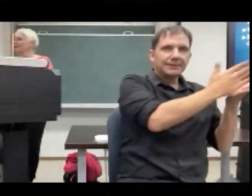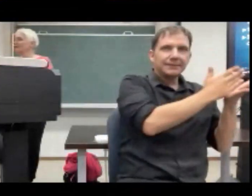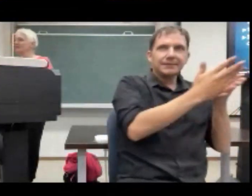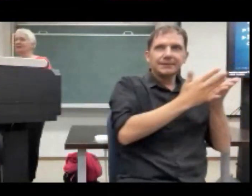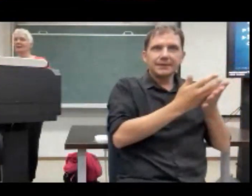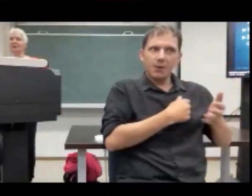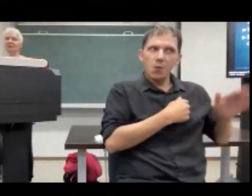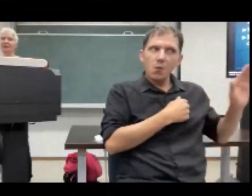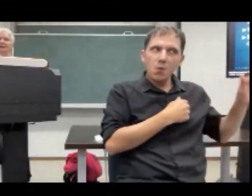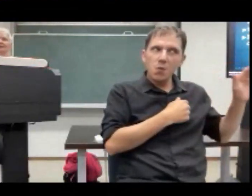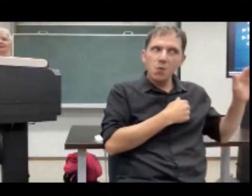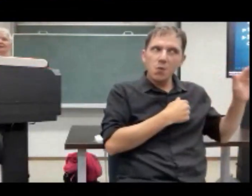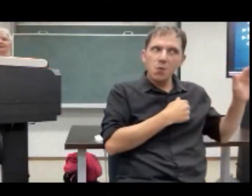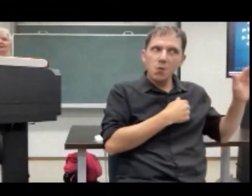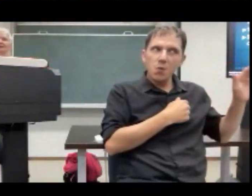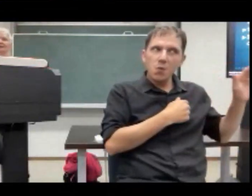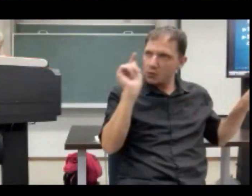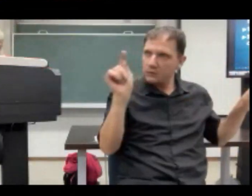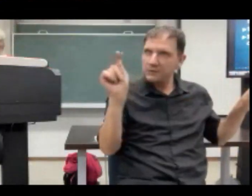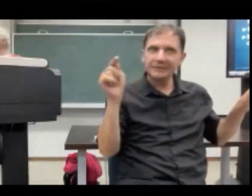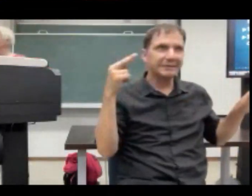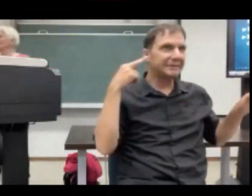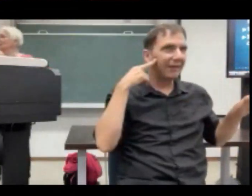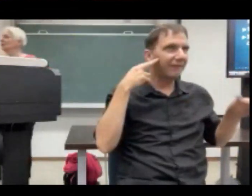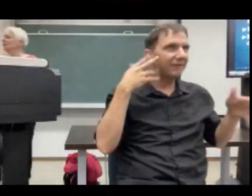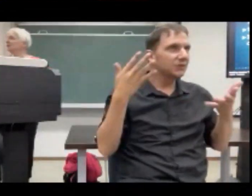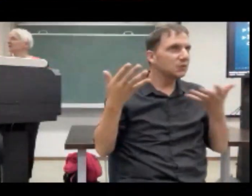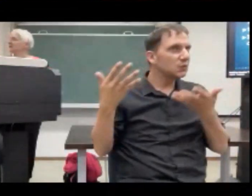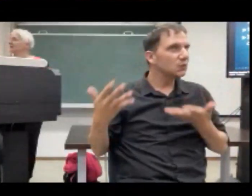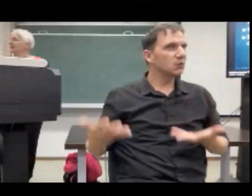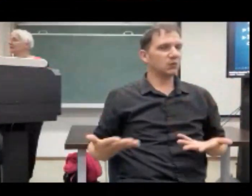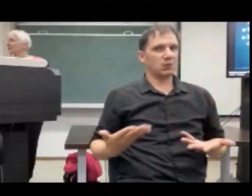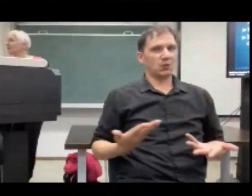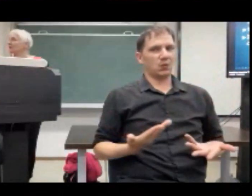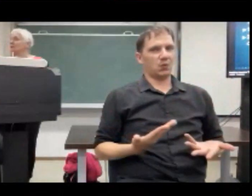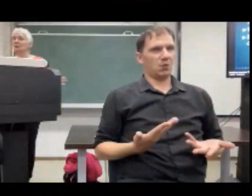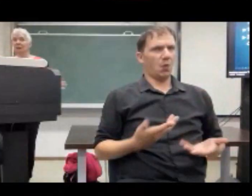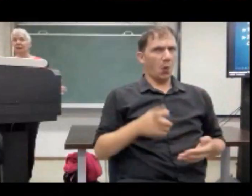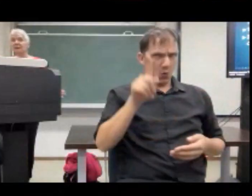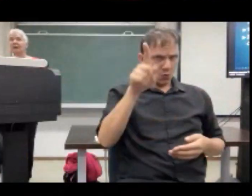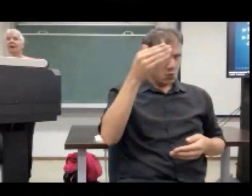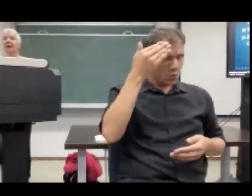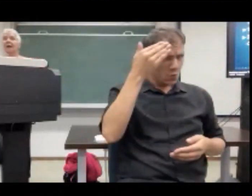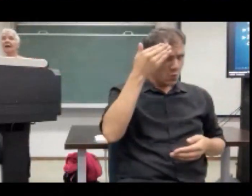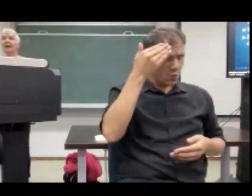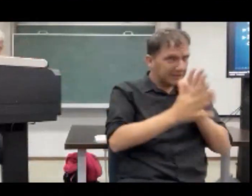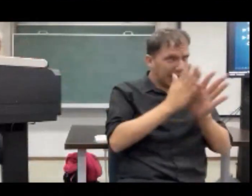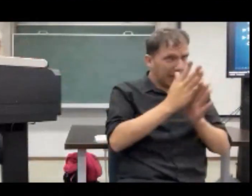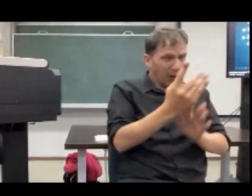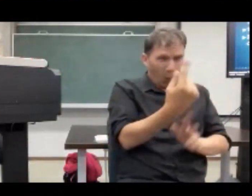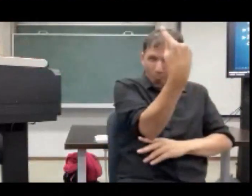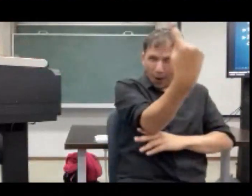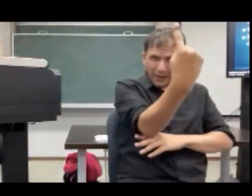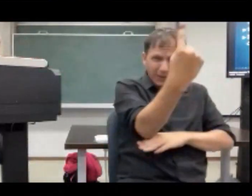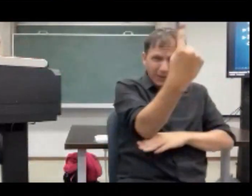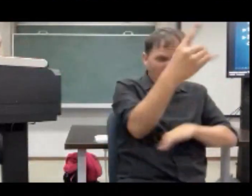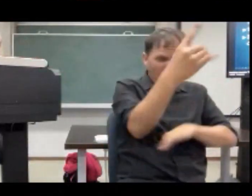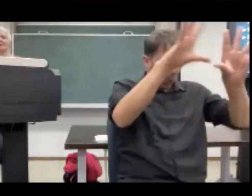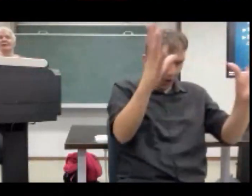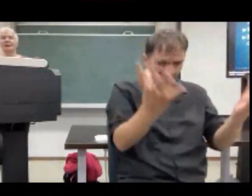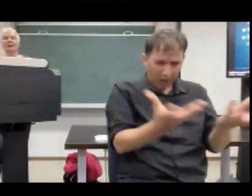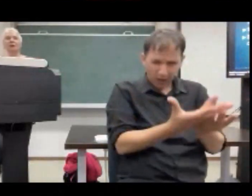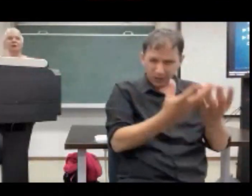know that in conversations with your friend in the cafe, they will say, well, isn't there one universal sign language? Oh, how stupid. Or,